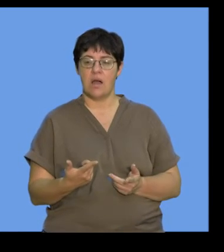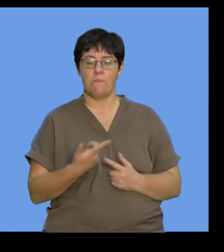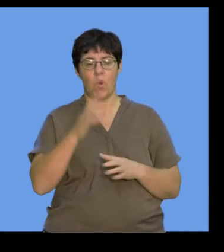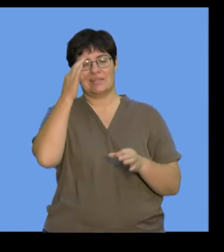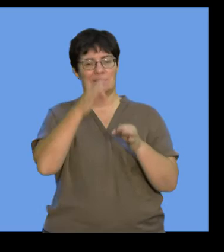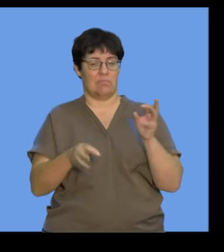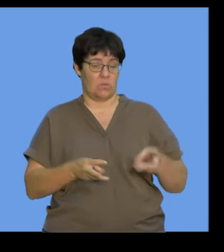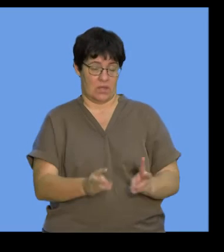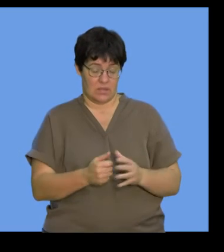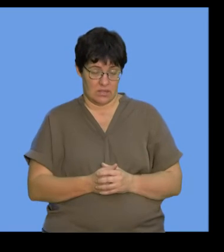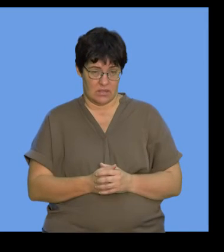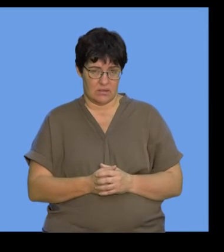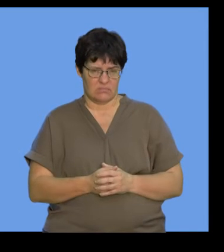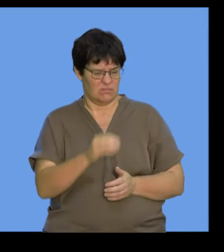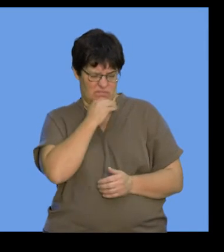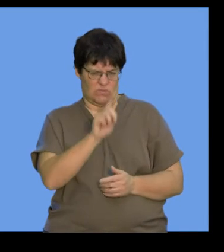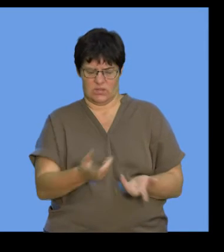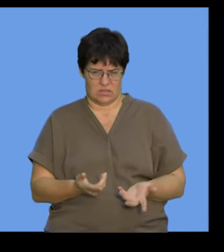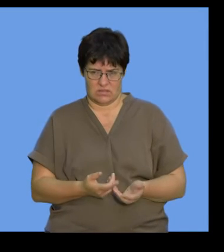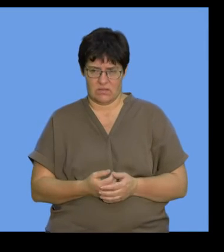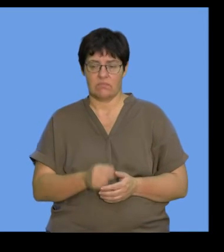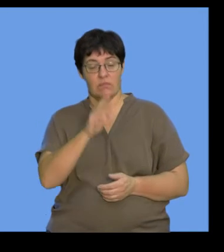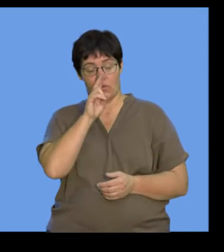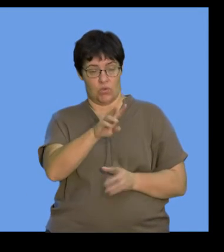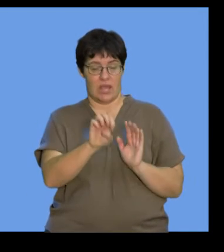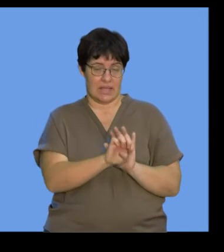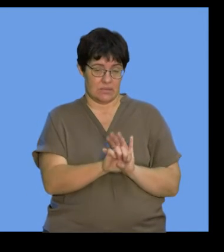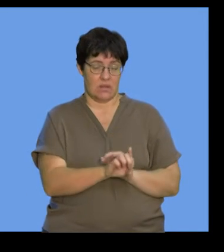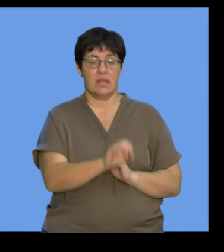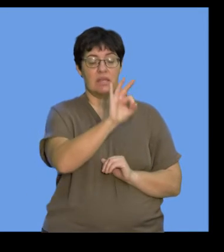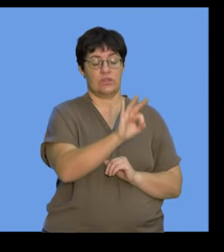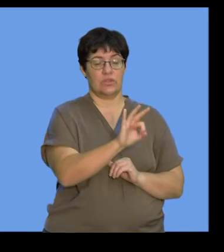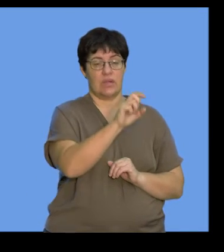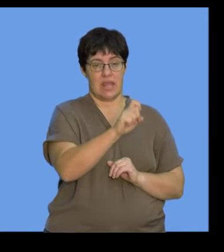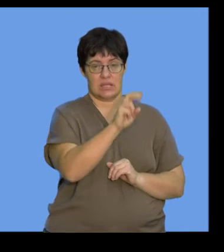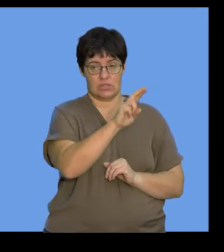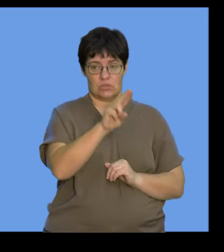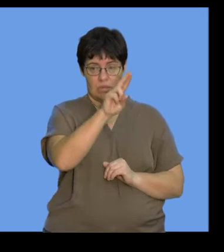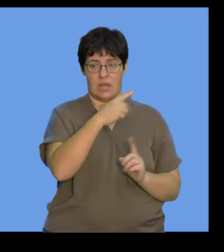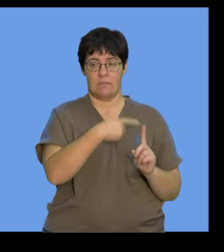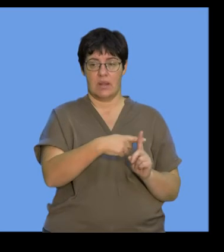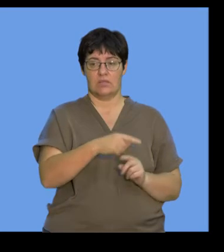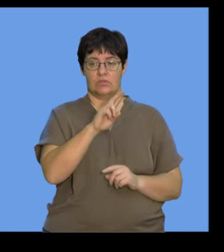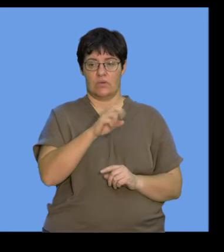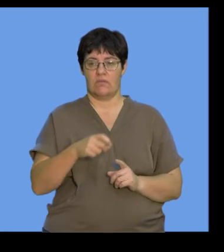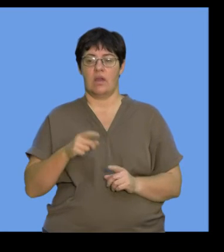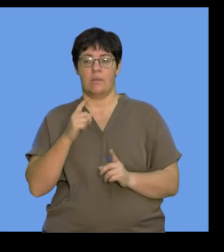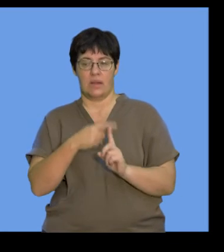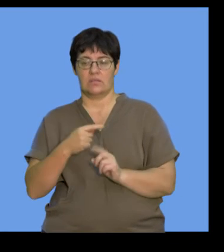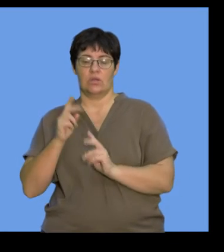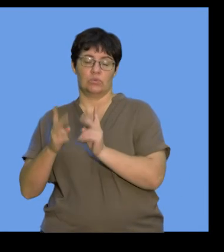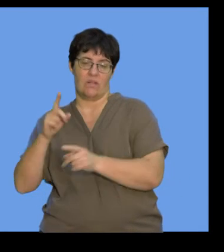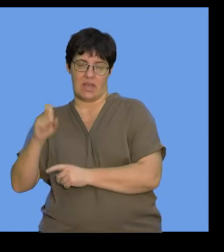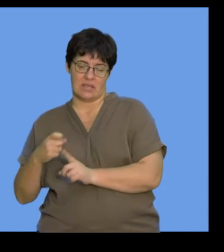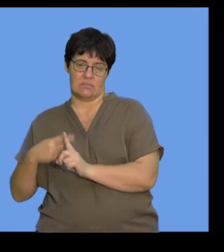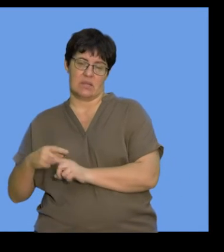its simplest form, right? What do I mean? Let's look at the example. 3x squared plus 2x, 12x plus 8.